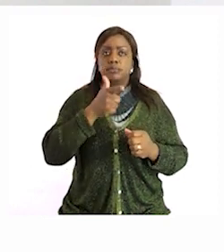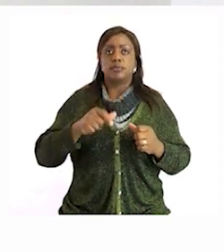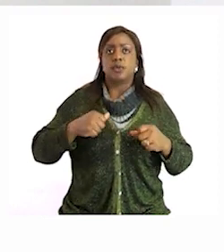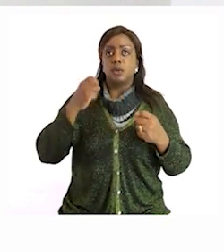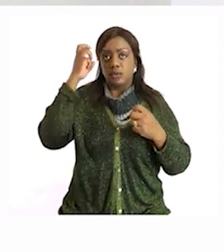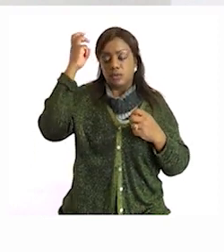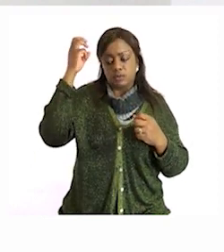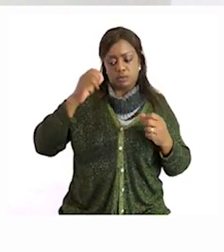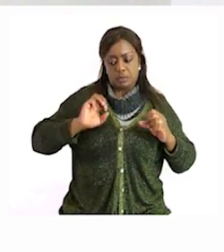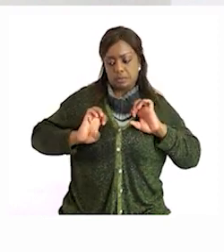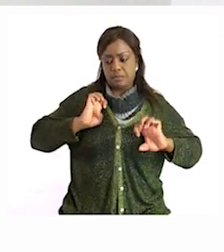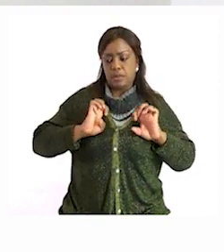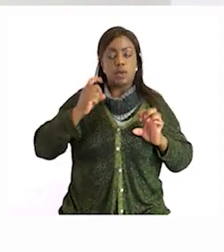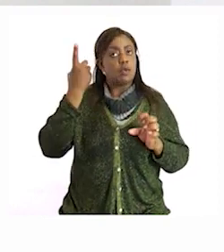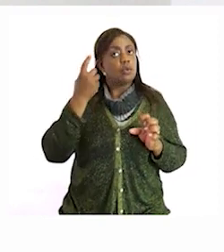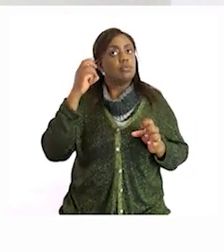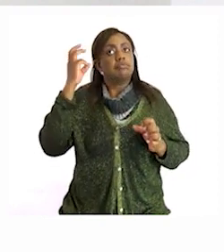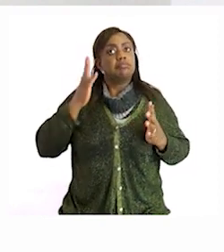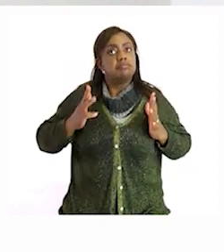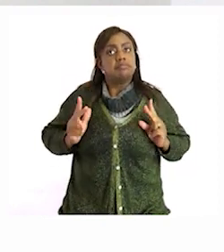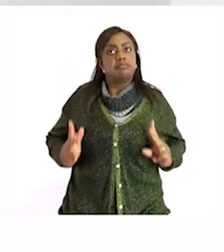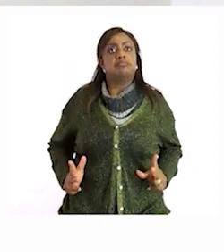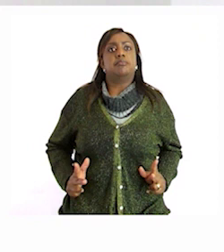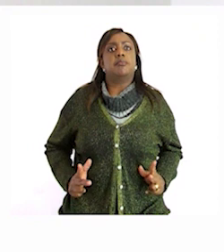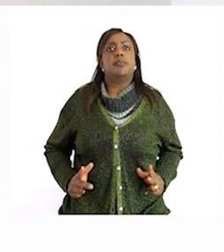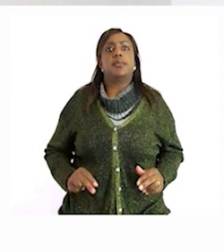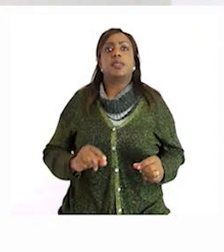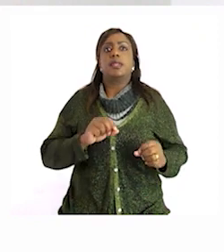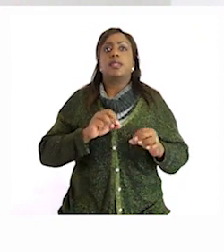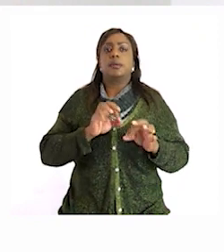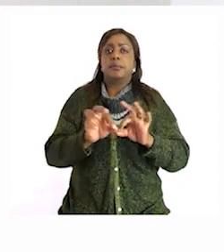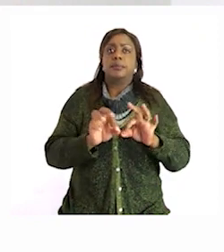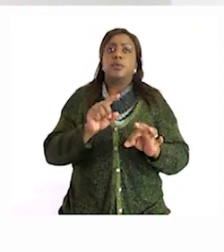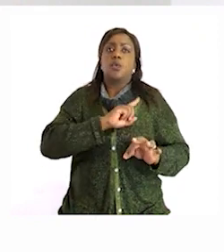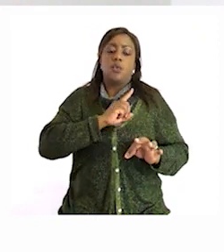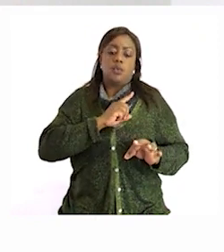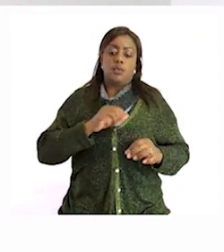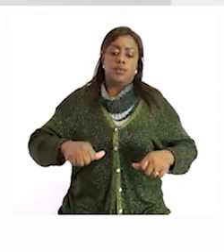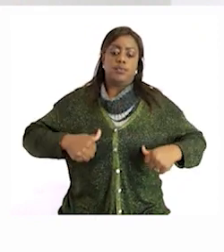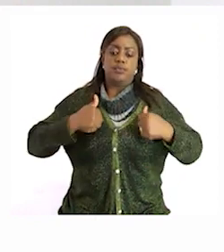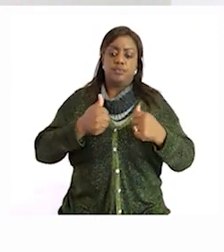emotional. Explain why sexual health is important. Now the vocabulary.